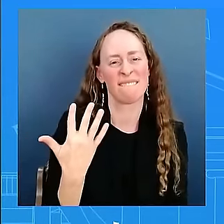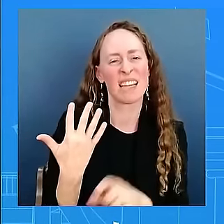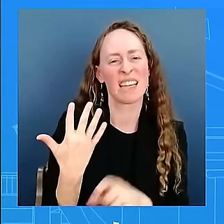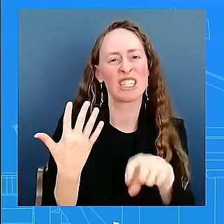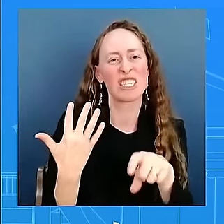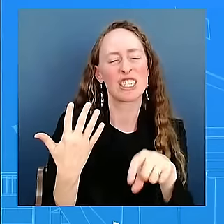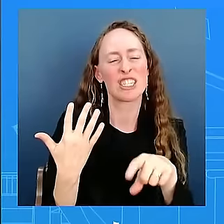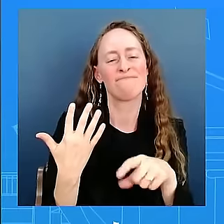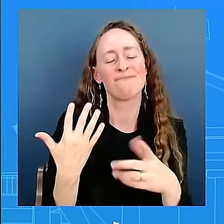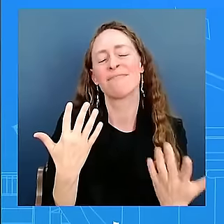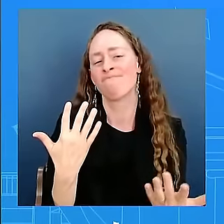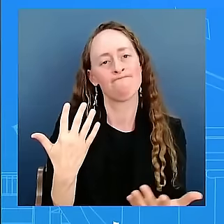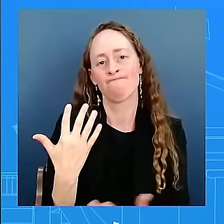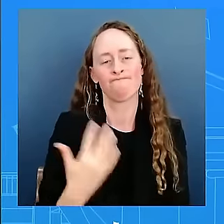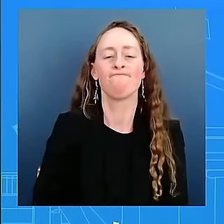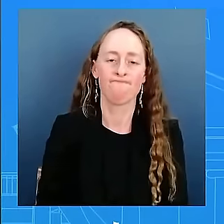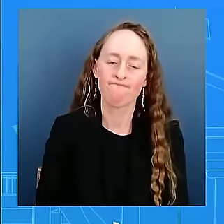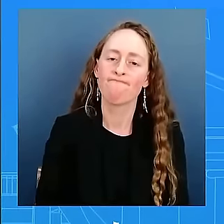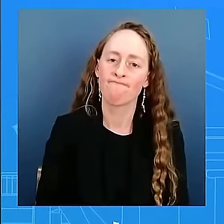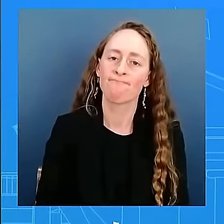Unfortunately, he died.